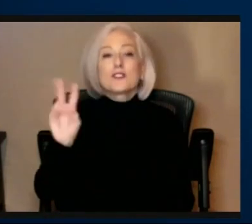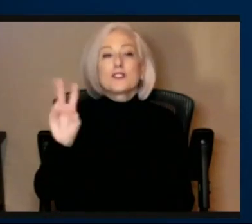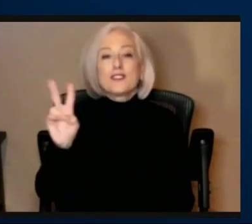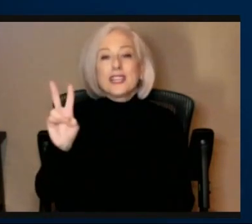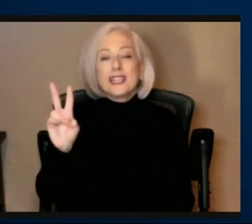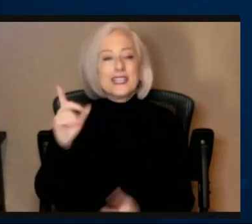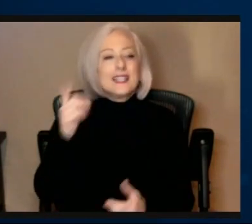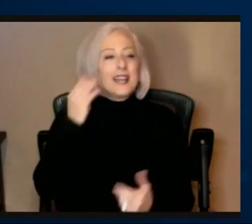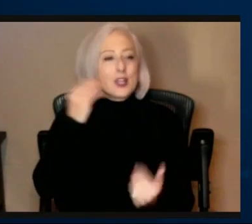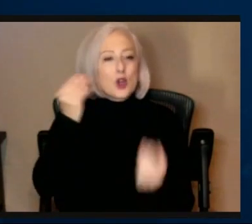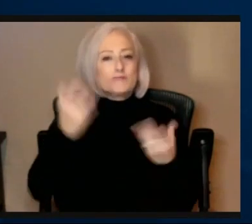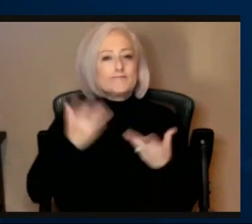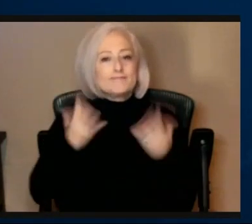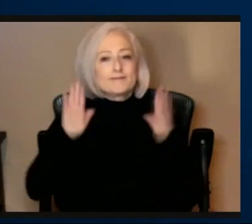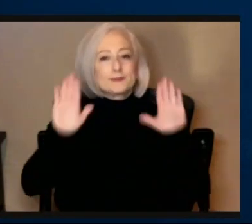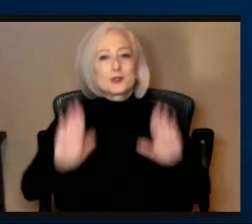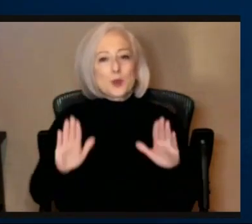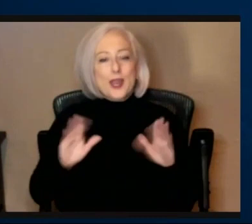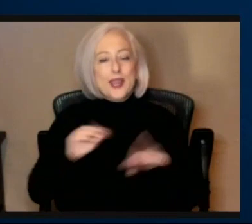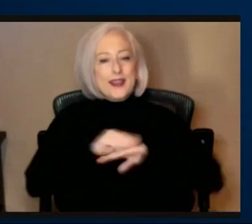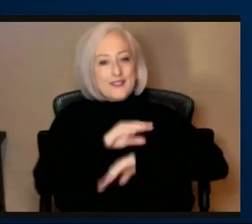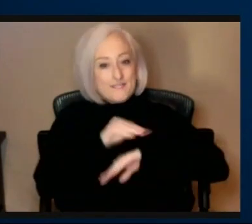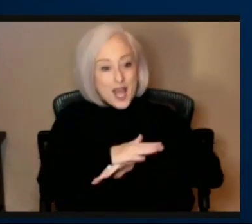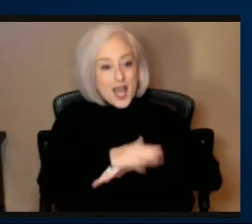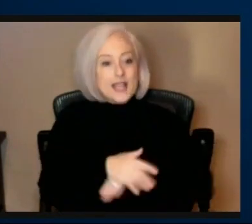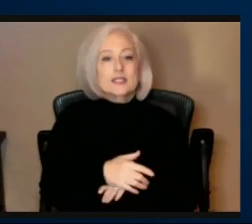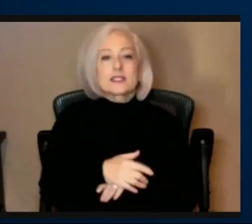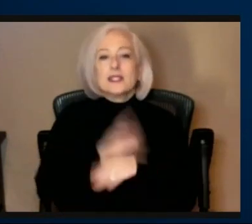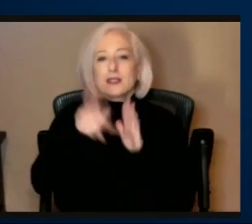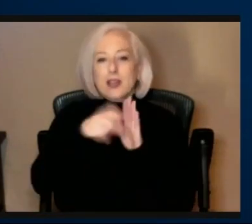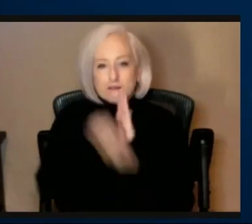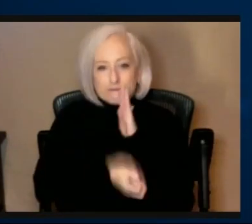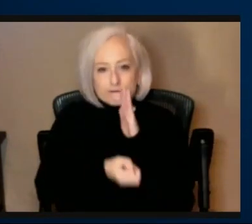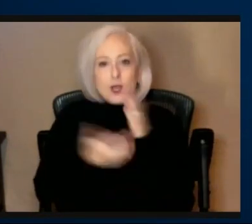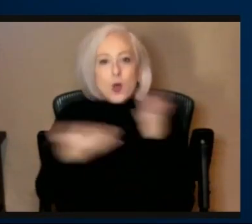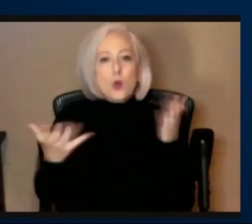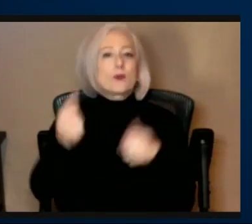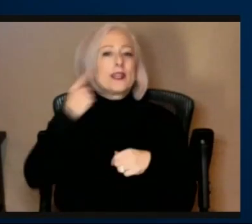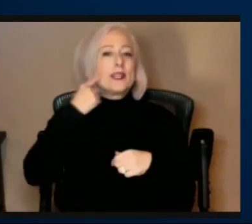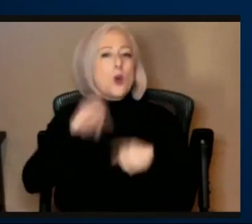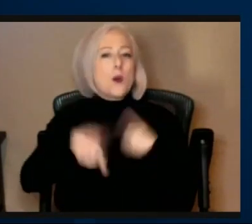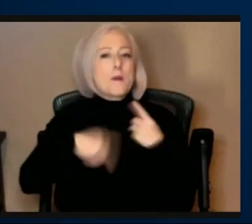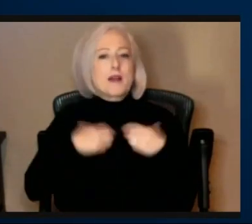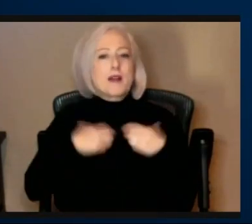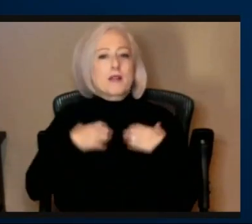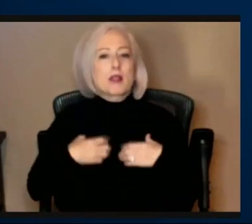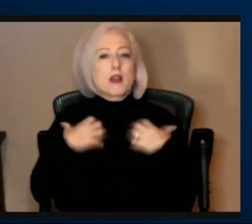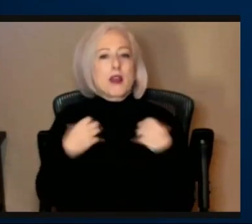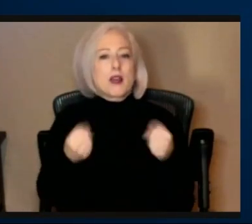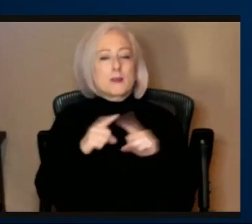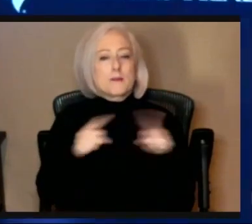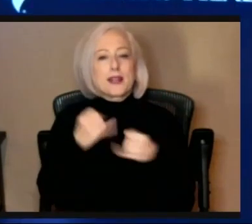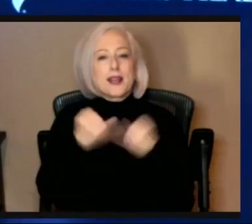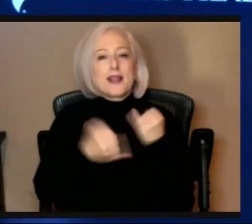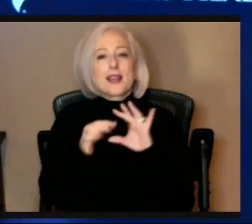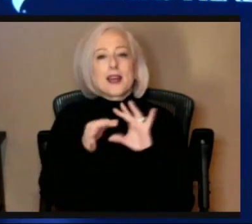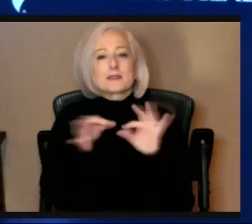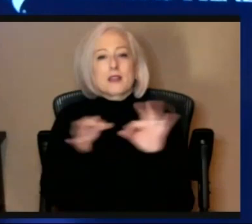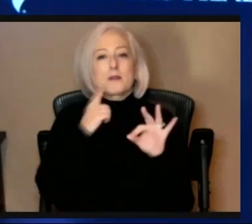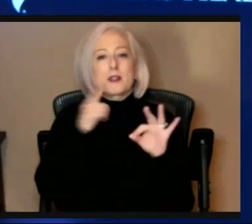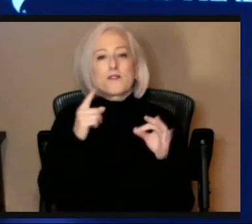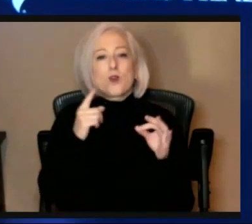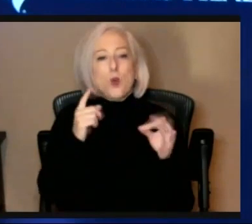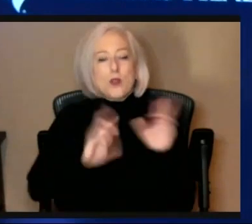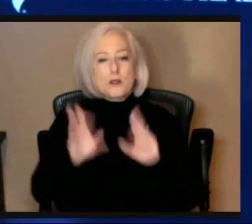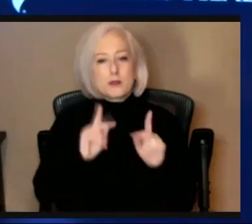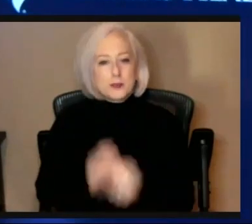advice and kind of taken us to kind of a deep dive into what we need to know about our lung health, but just some final thoughts for our viewers as we head out this week. So the biggest thing I